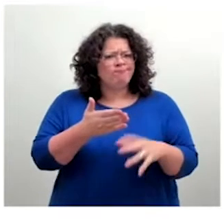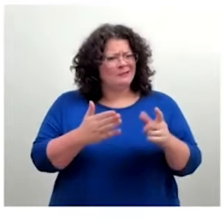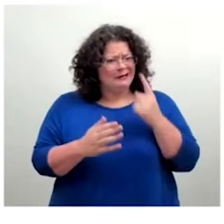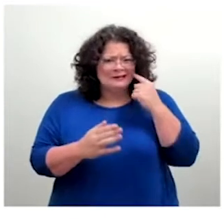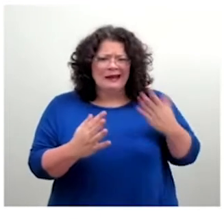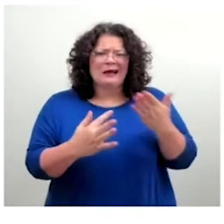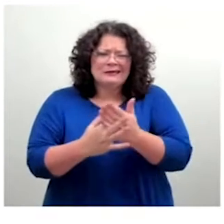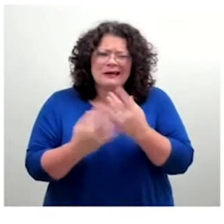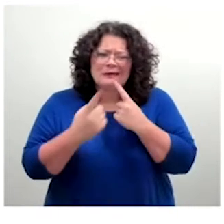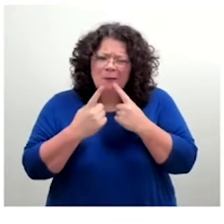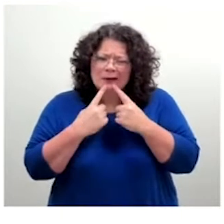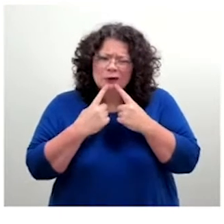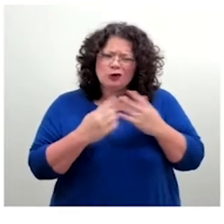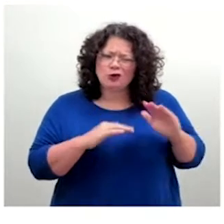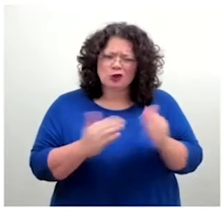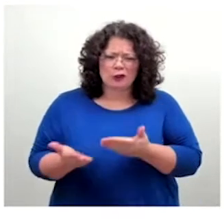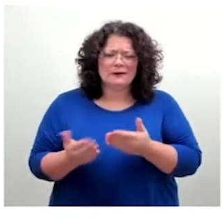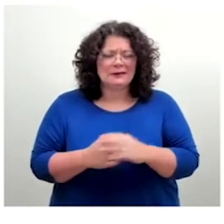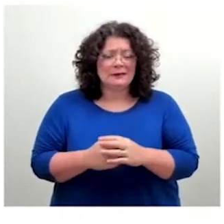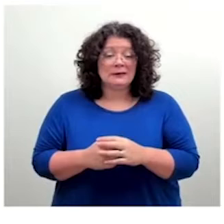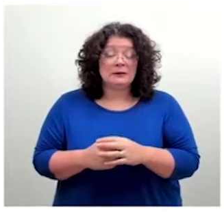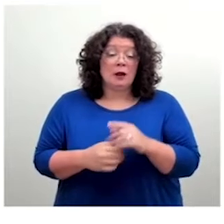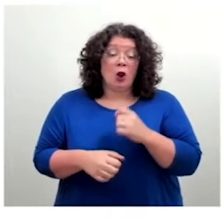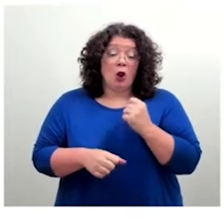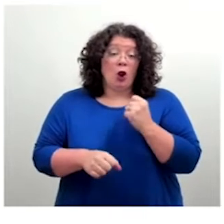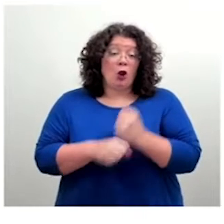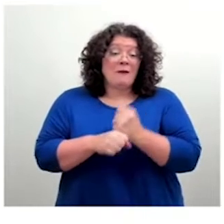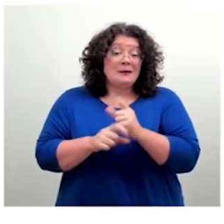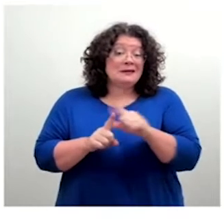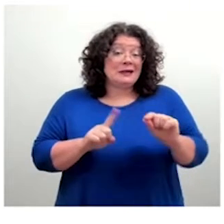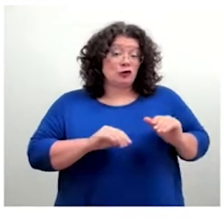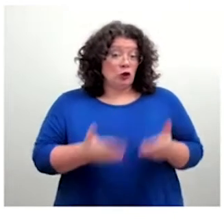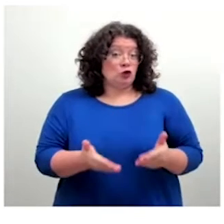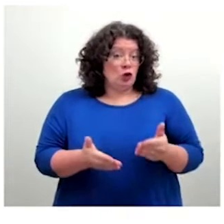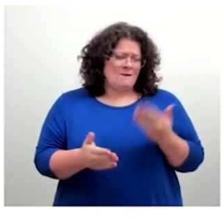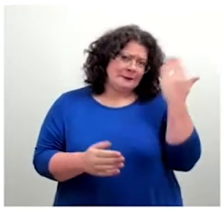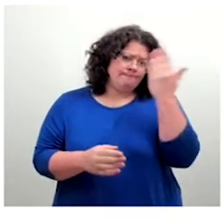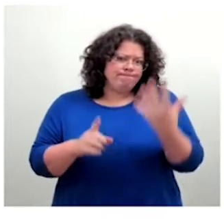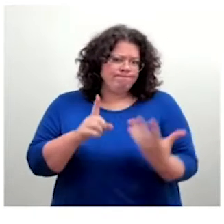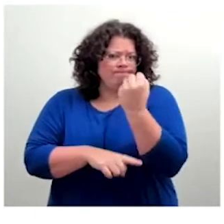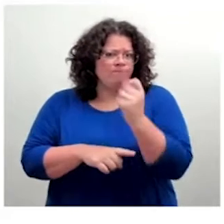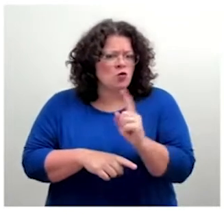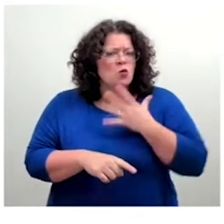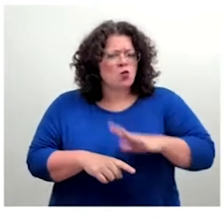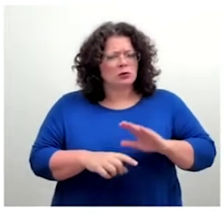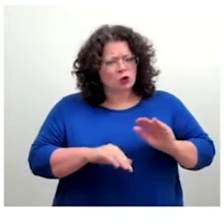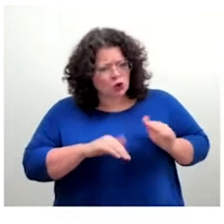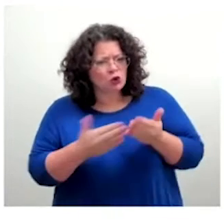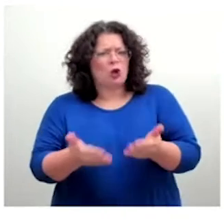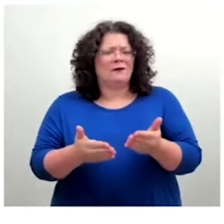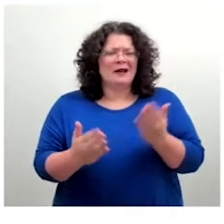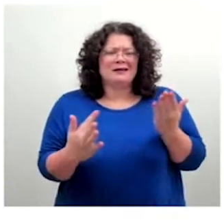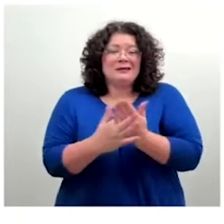Everything we create must be accessible to as many people as possible, regardless of whether or not they have impairments in any of the areas shown on the screen, which